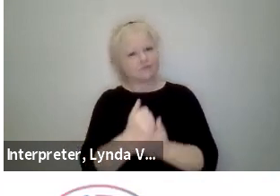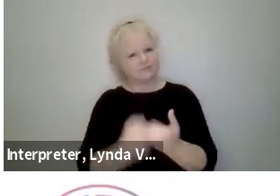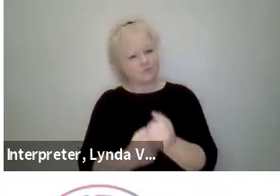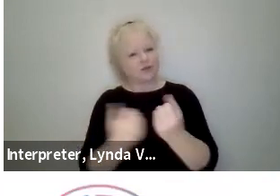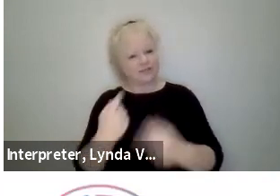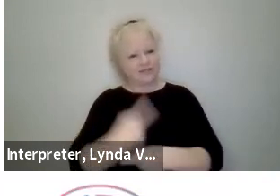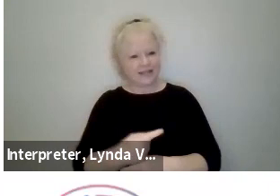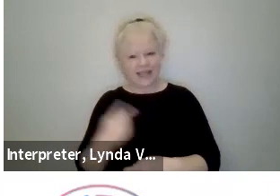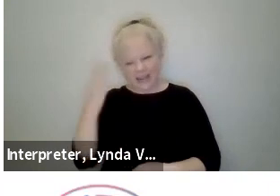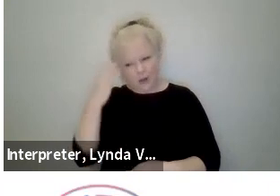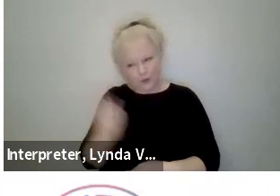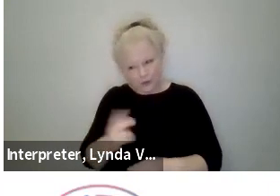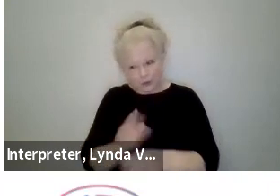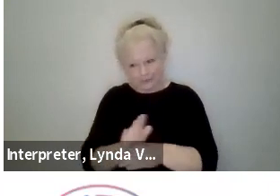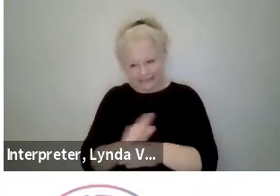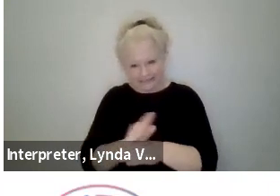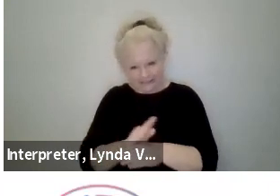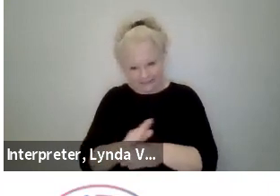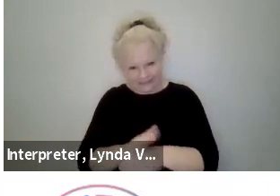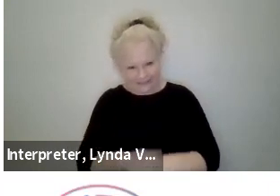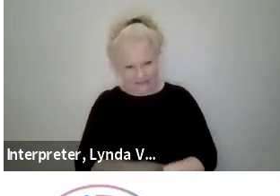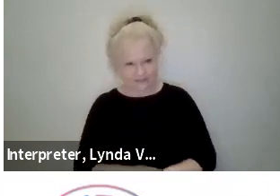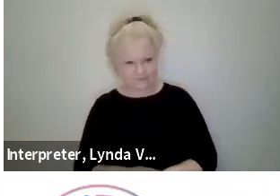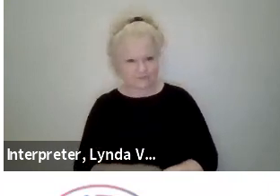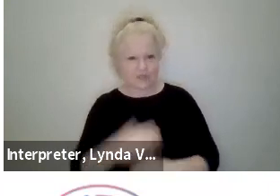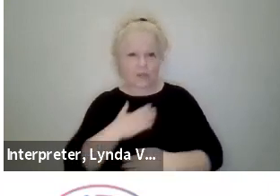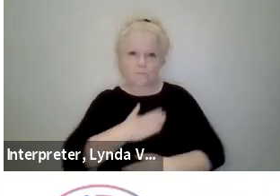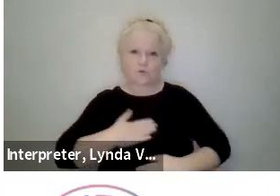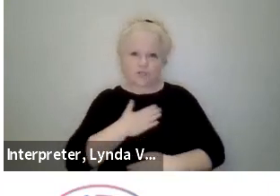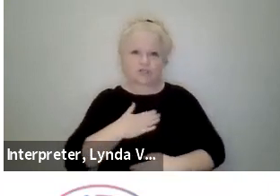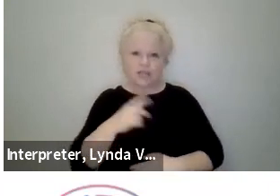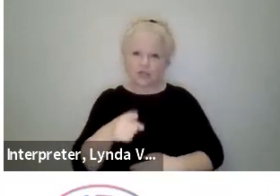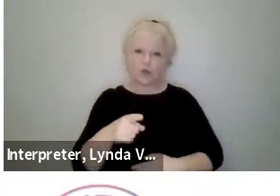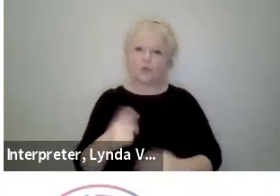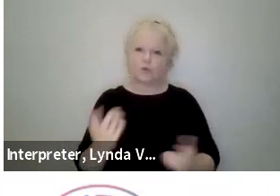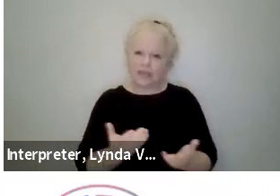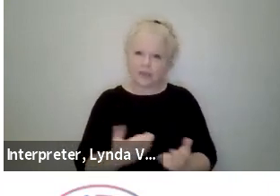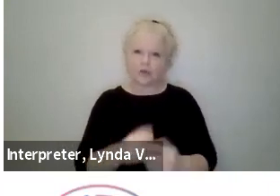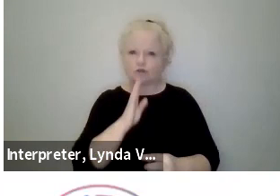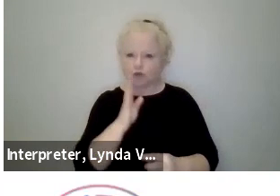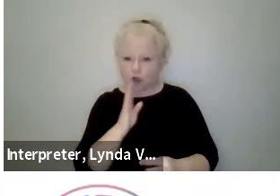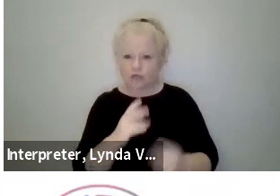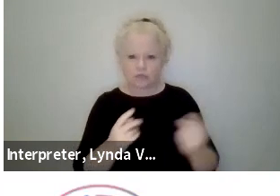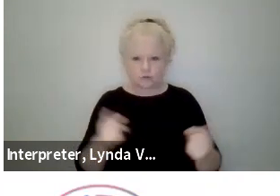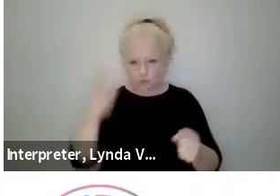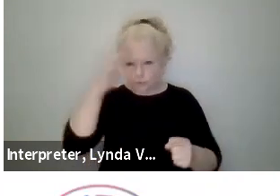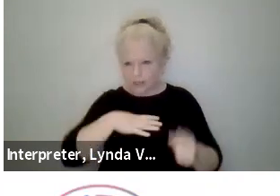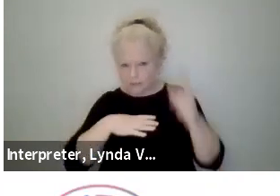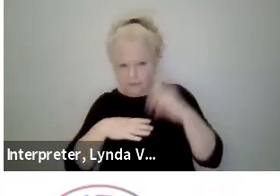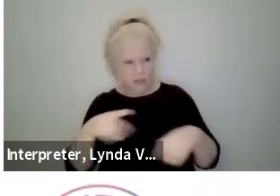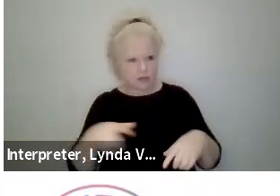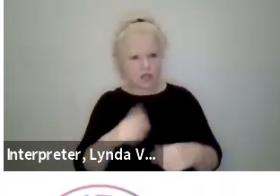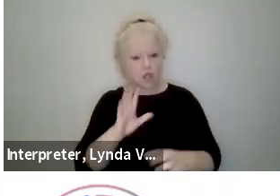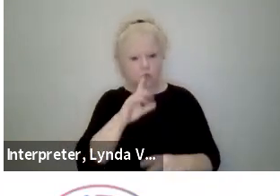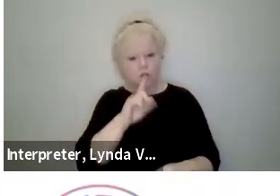both really busy, but again, I really appreciate you all coming on, and your